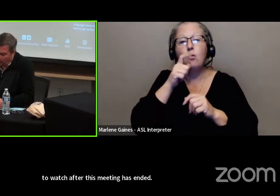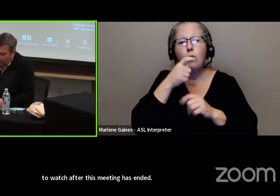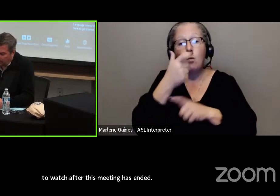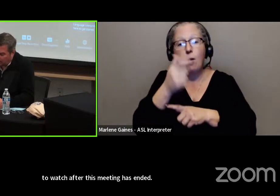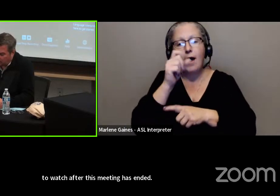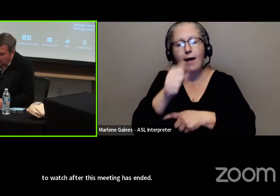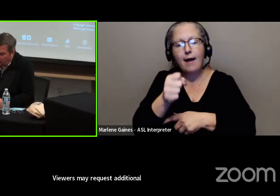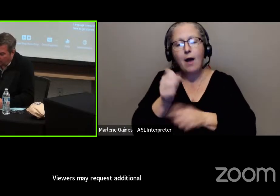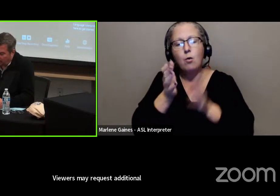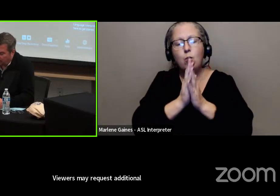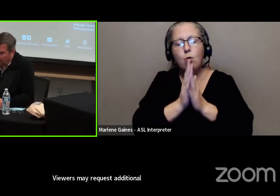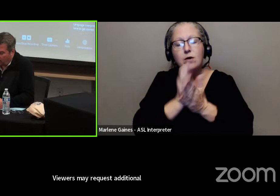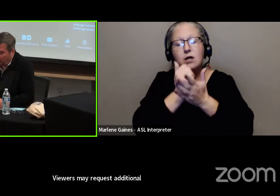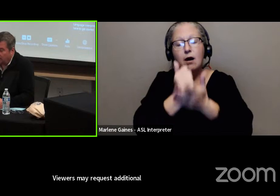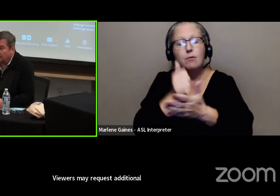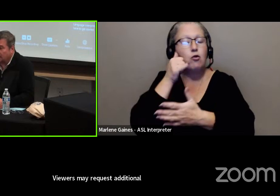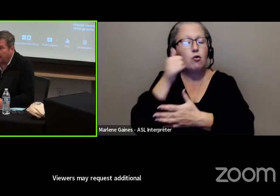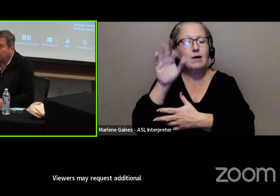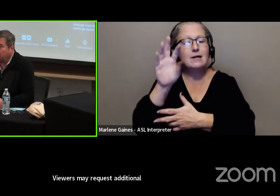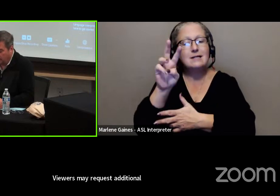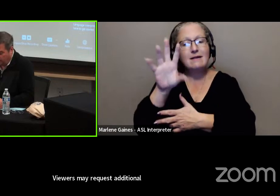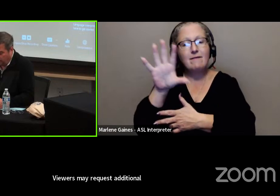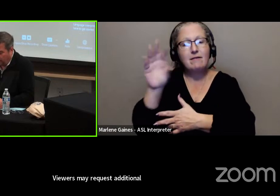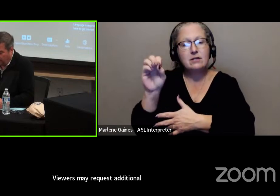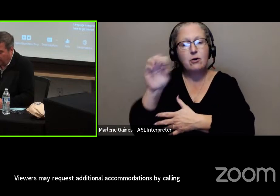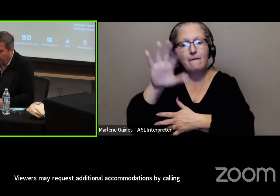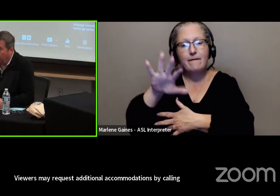additional accommodations by calling